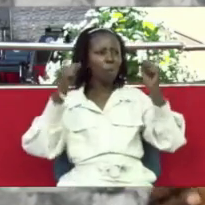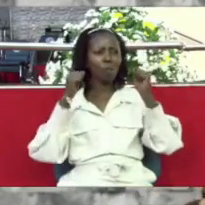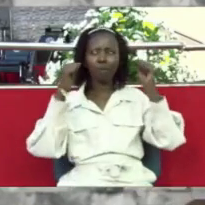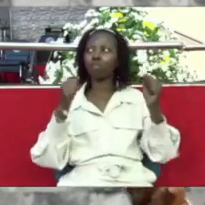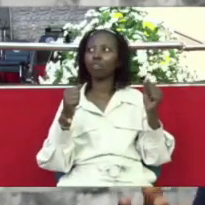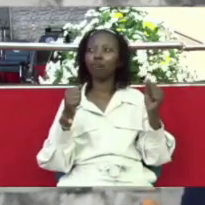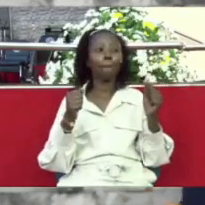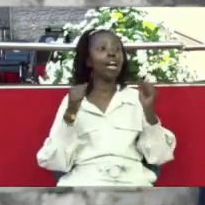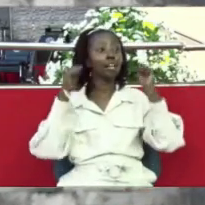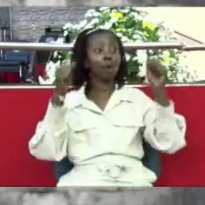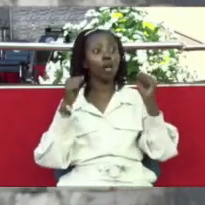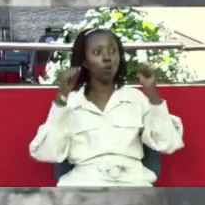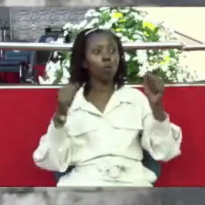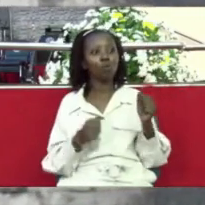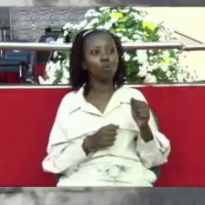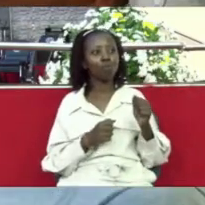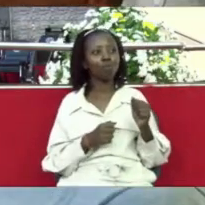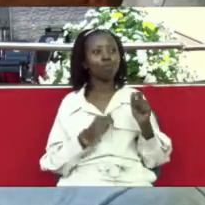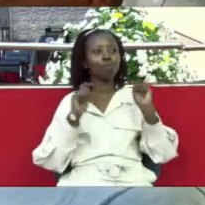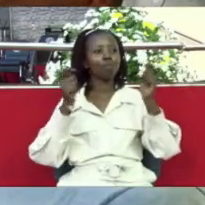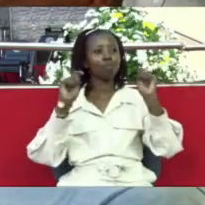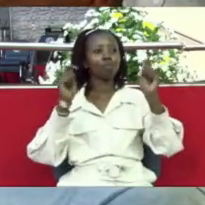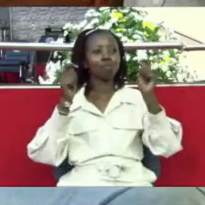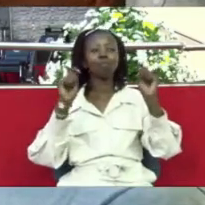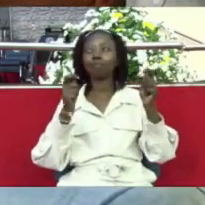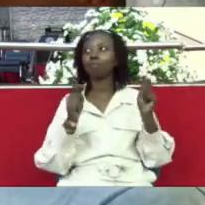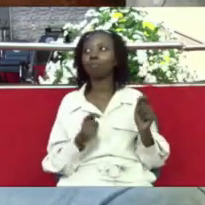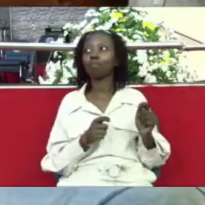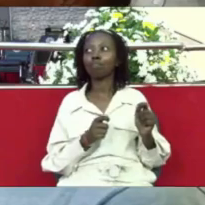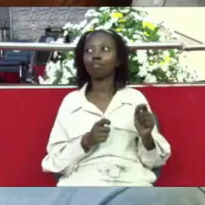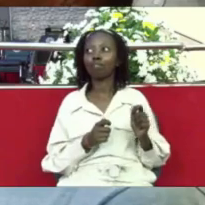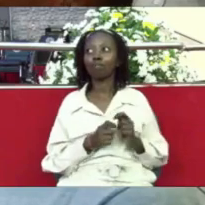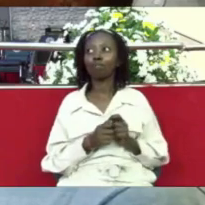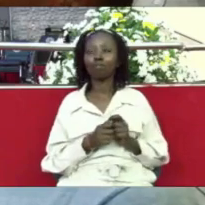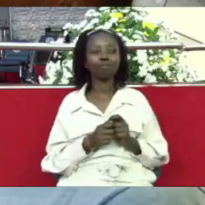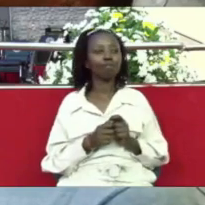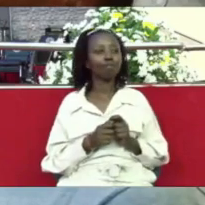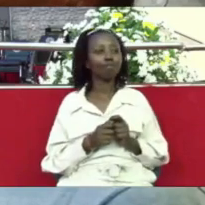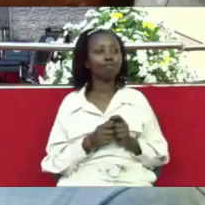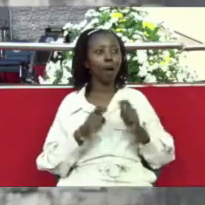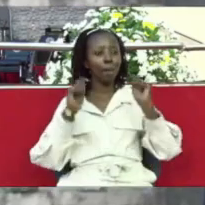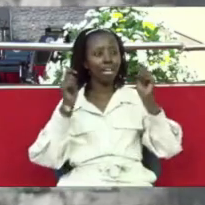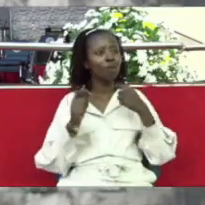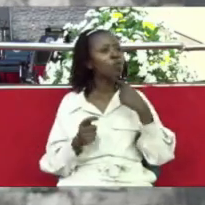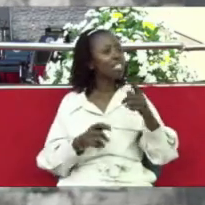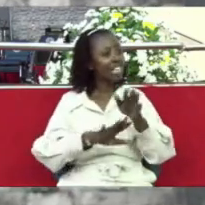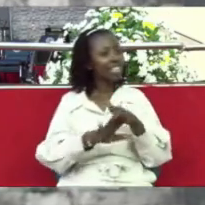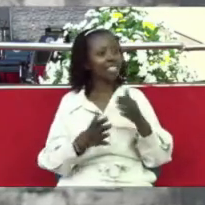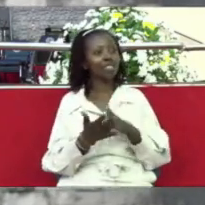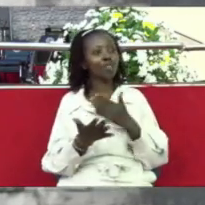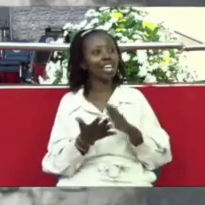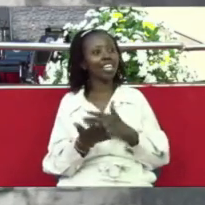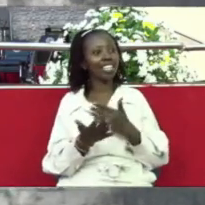maadamano. Amadamana. Migomo. Amadamana. I think it was worse than that.